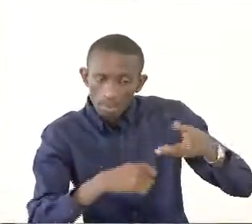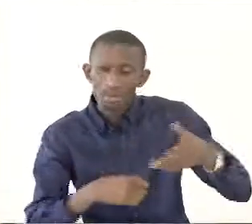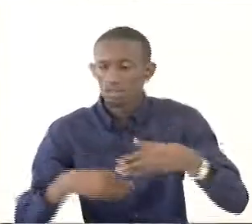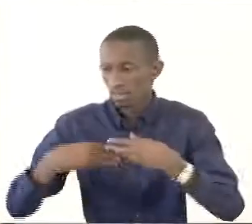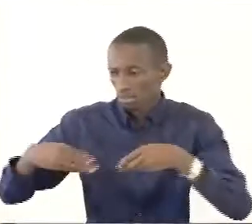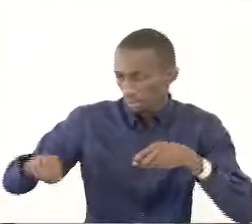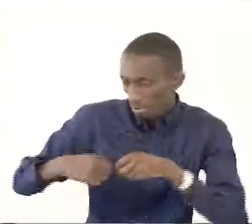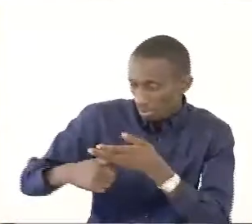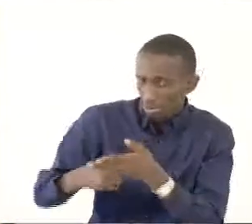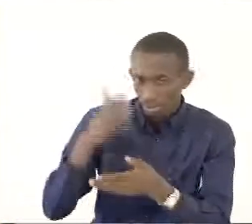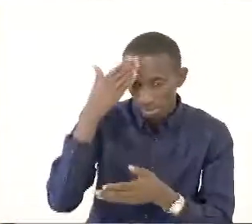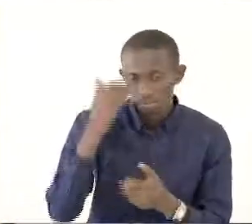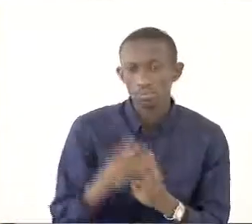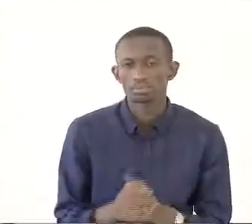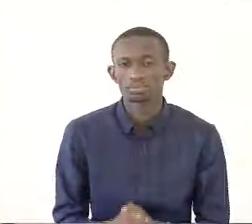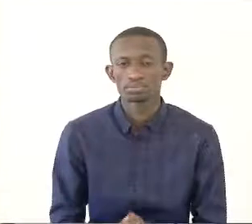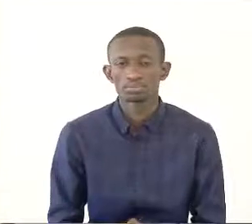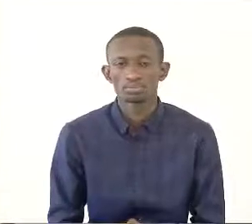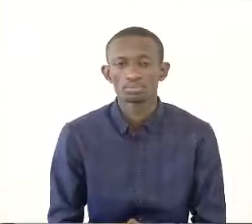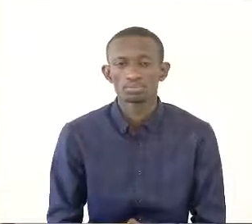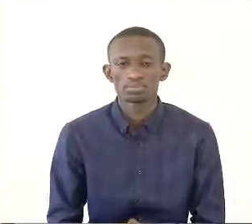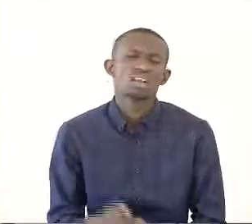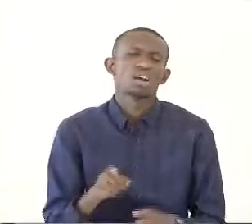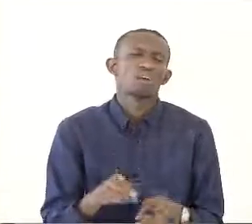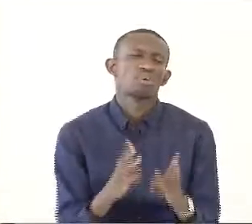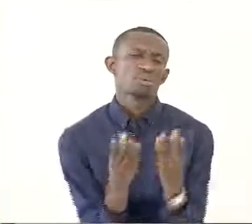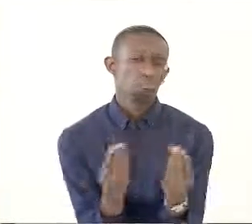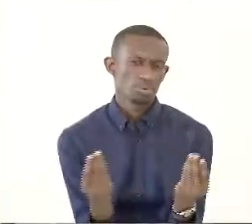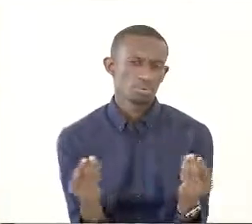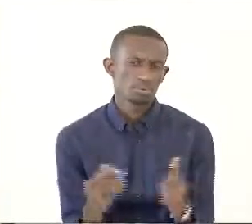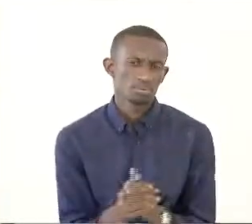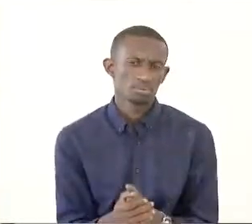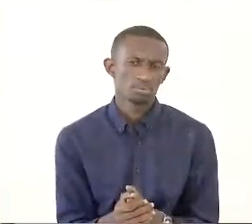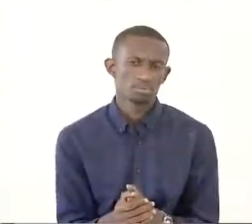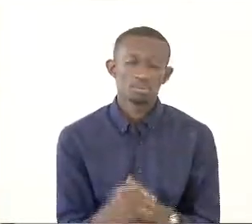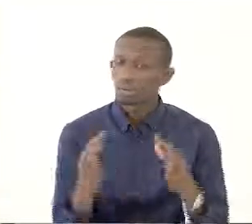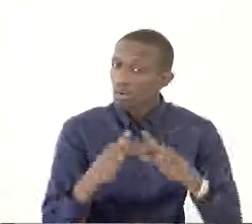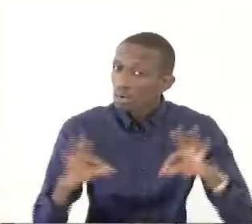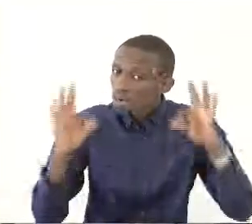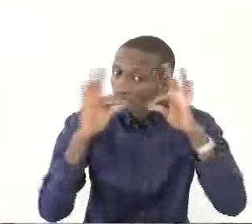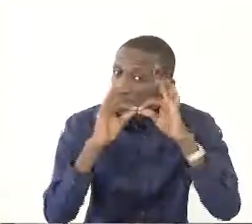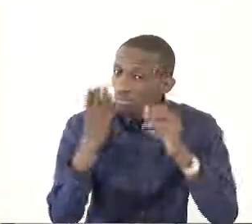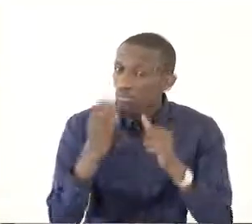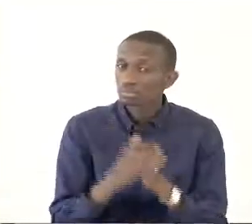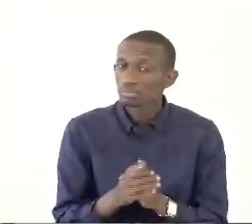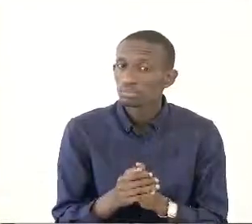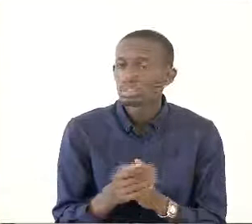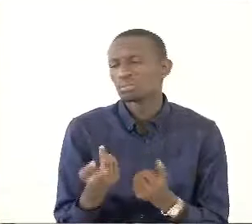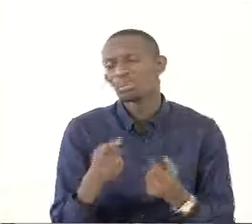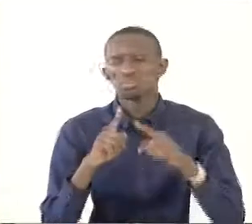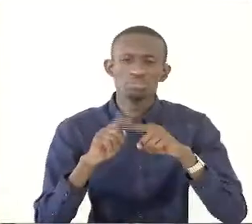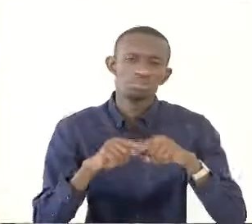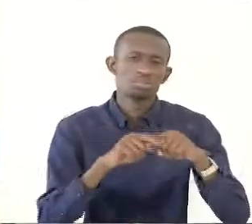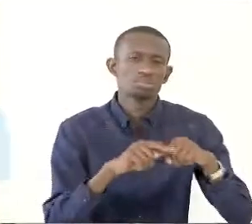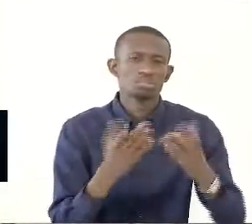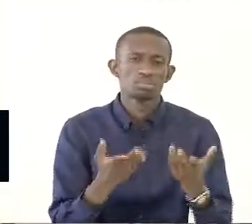light radiation. So in a simple way, so the functioning principle is now going to depend on